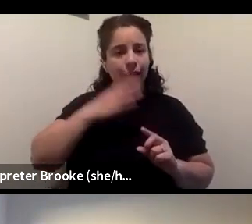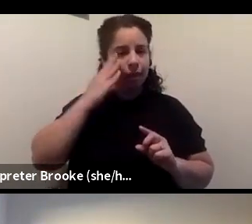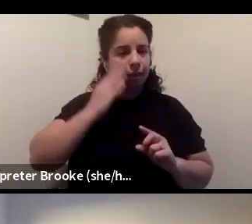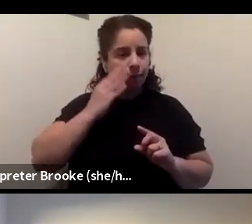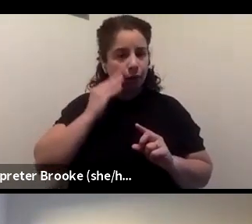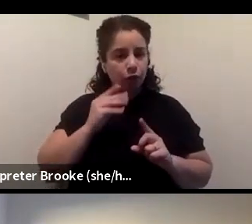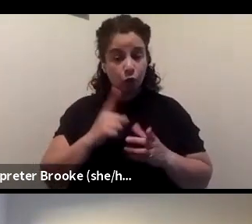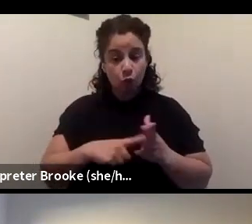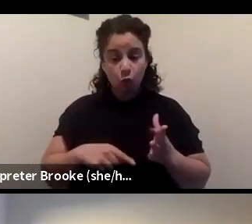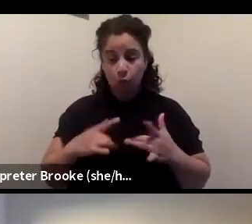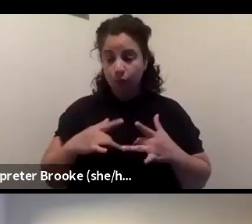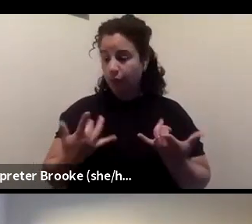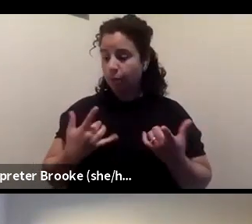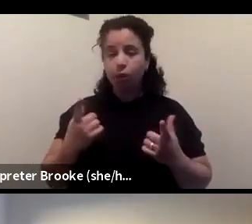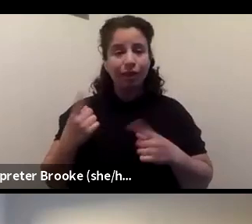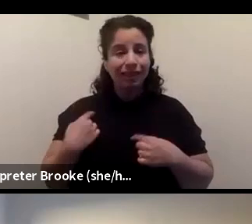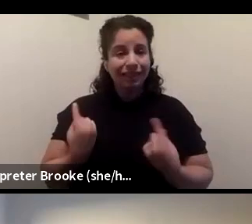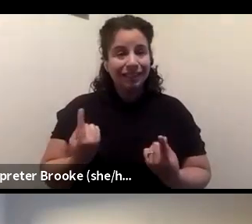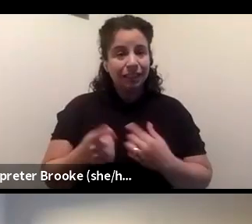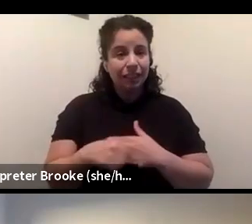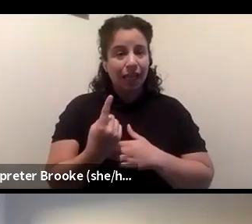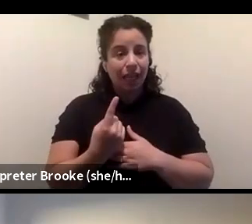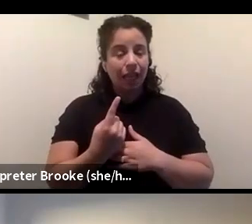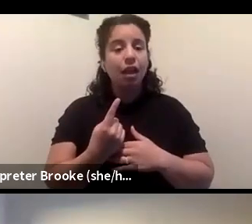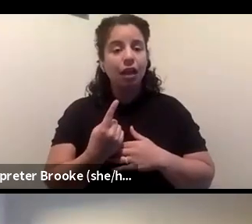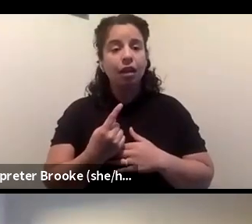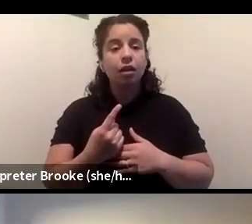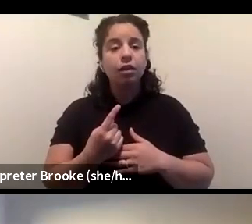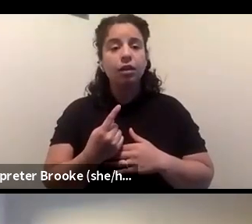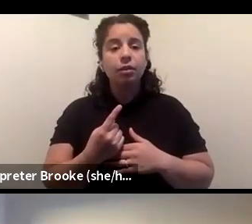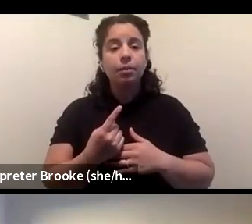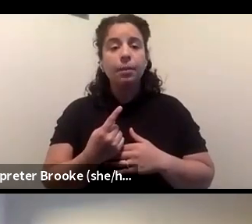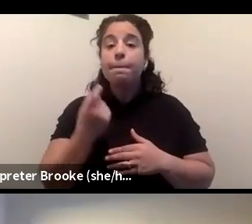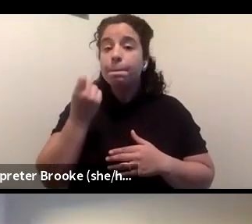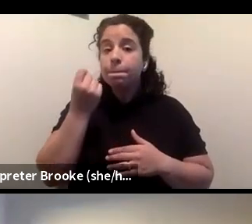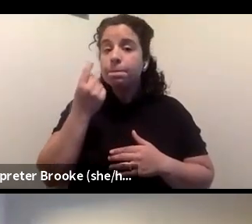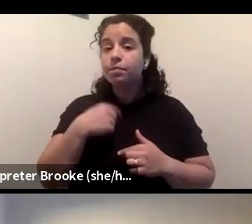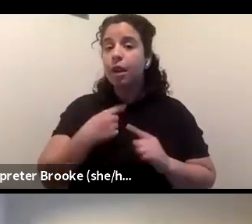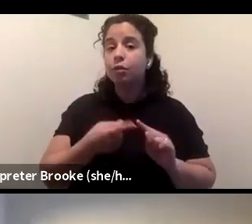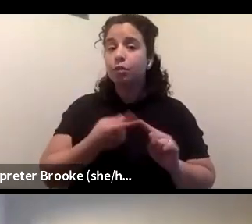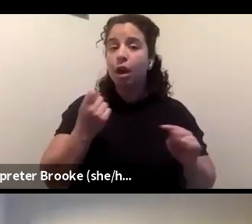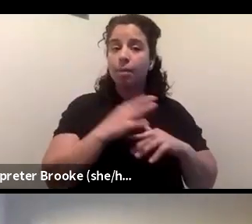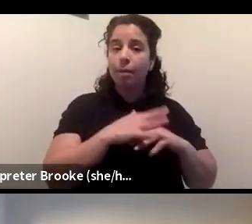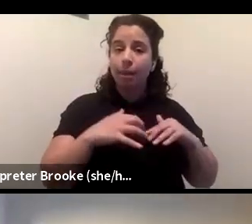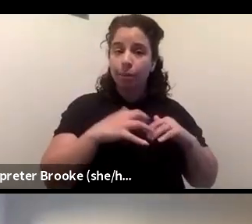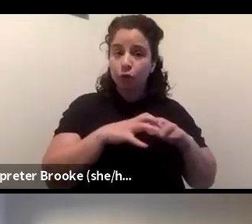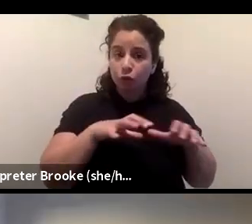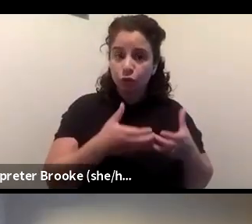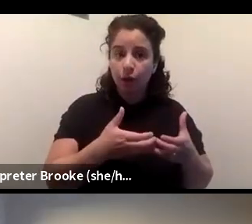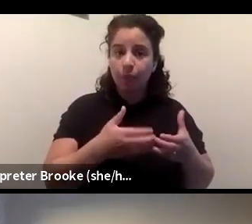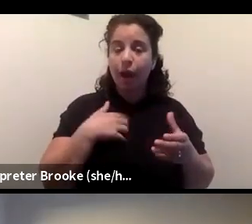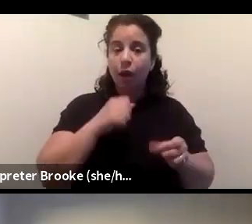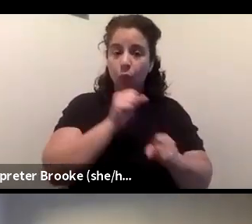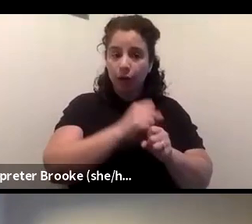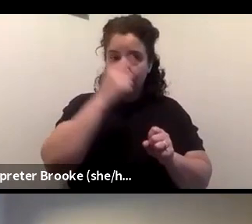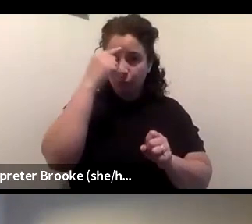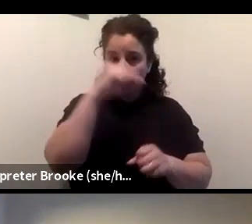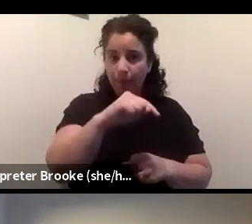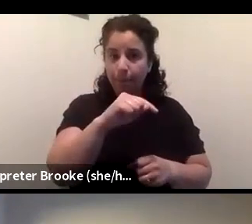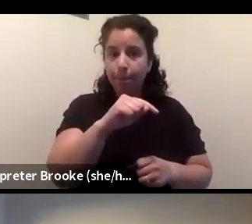moment as someone from a tribe and working for a tribe